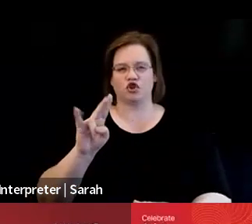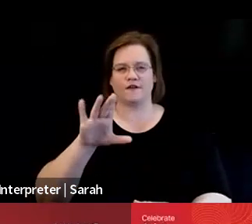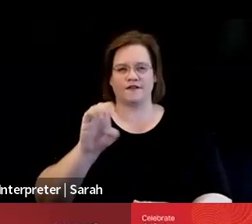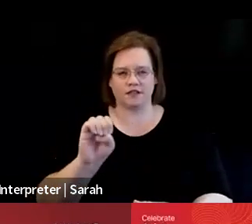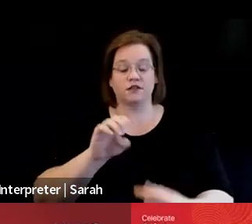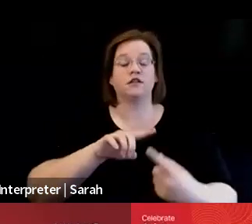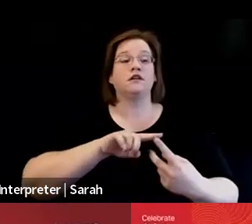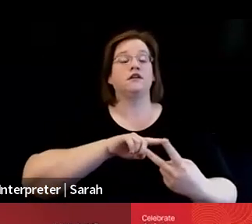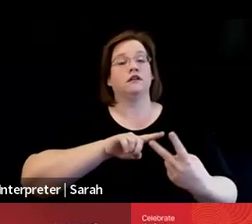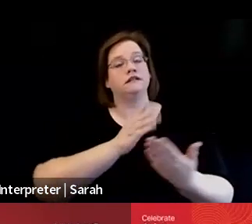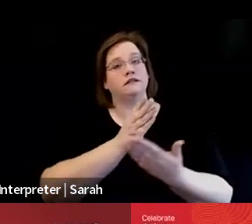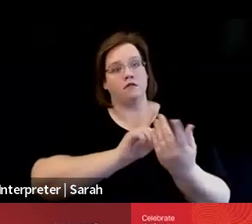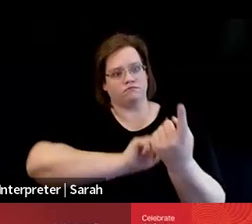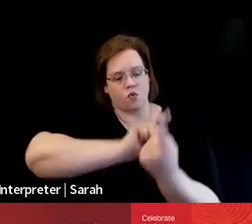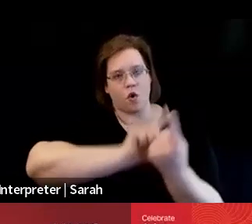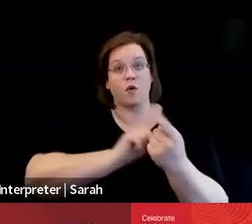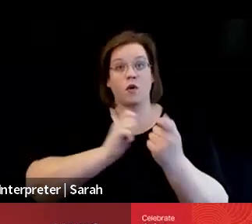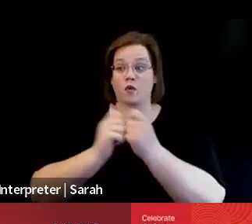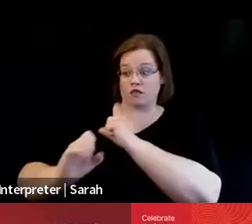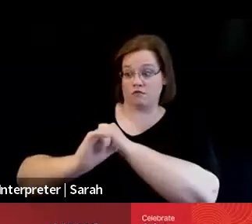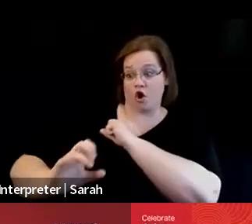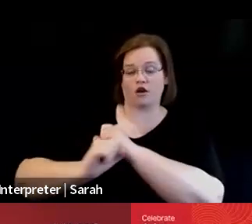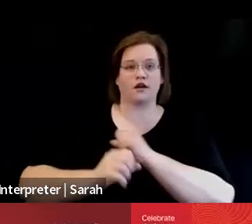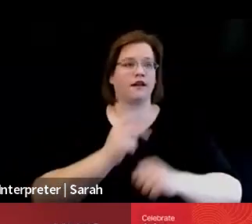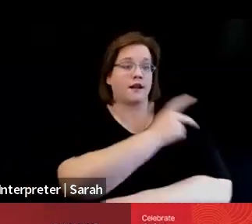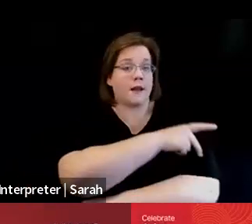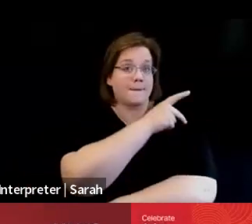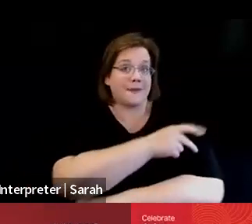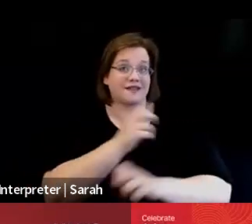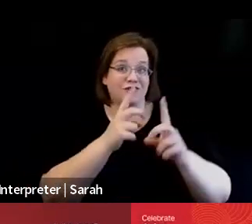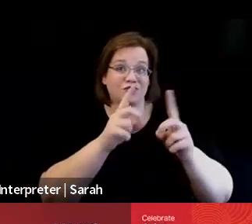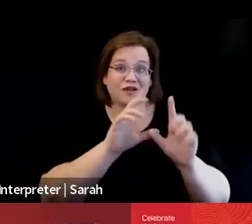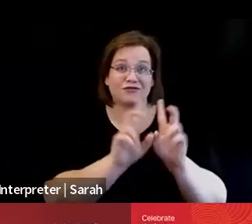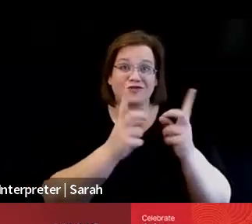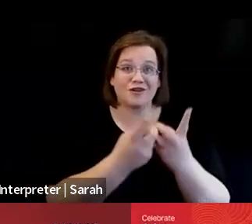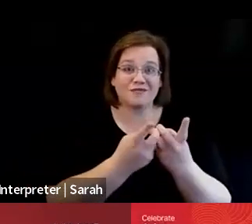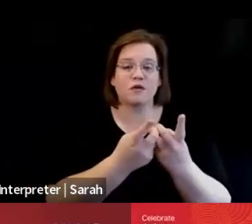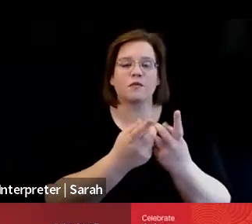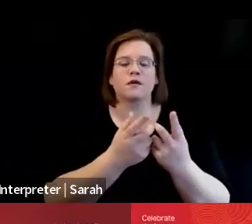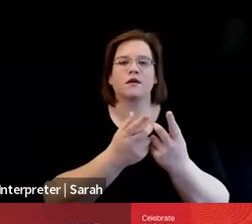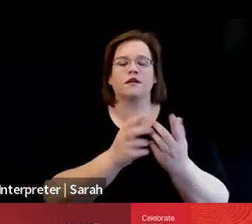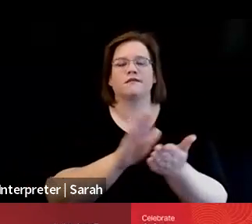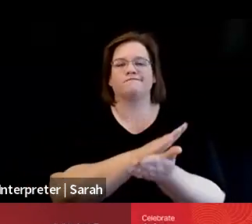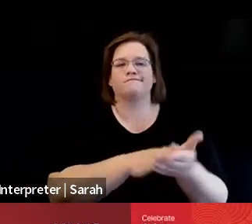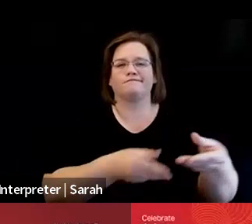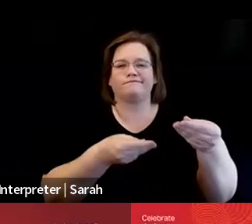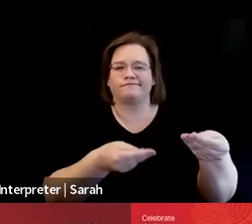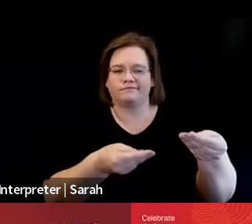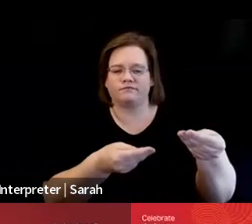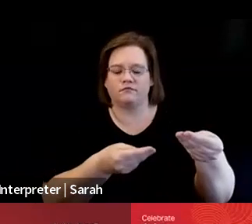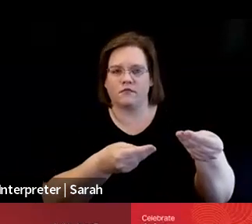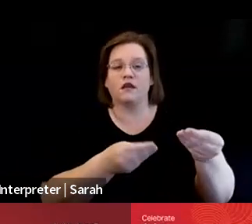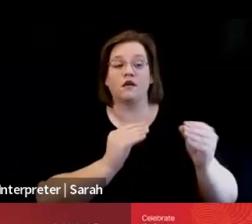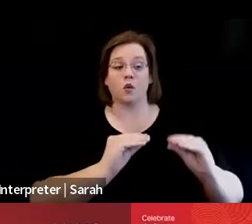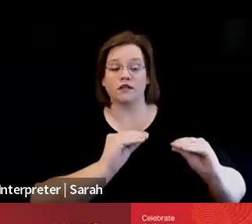marketing department, even with the patient education department, nutrition documents, for example, come to mind. When we are teaching